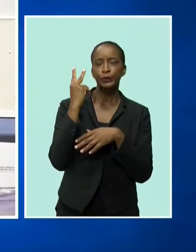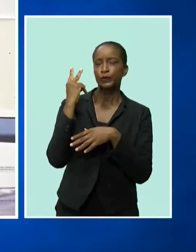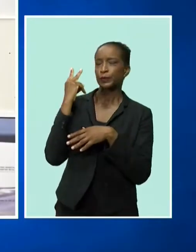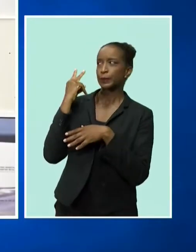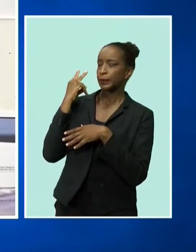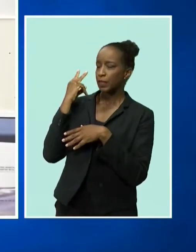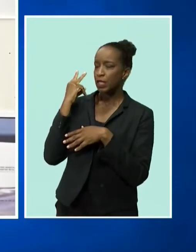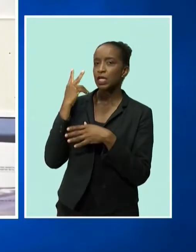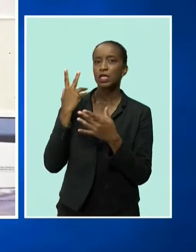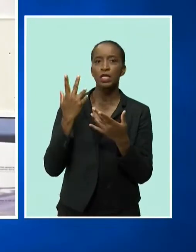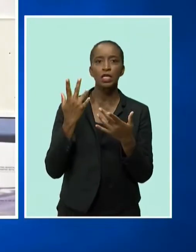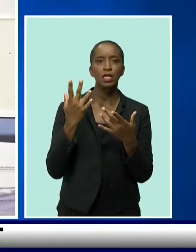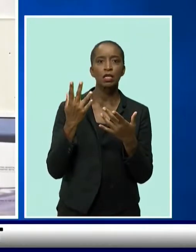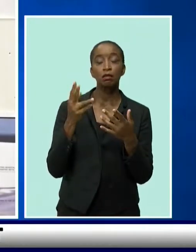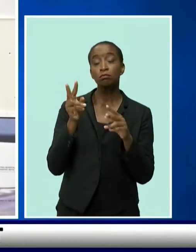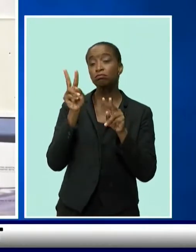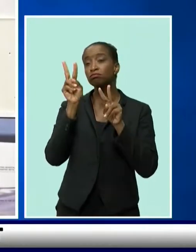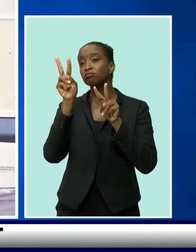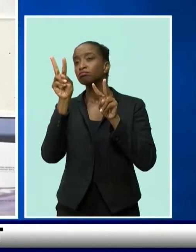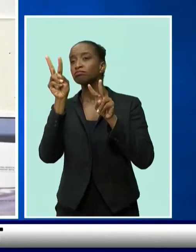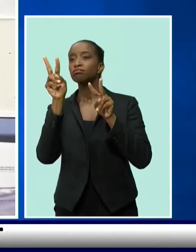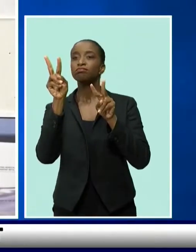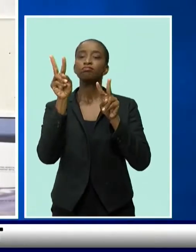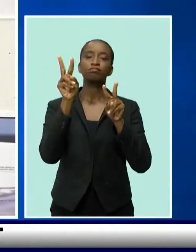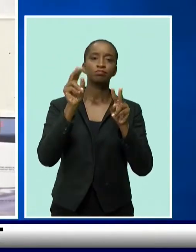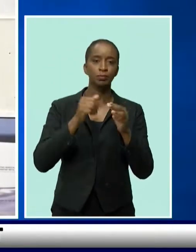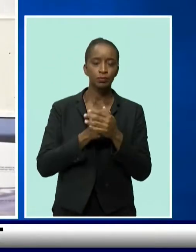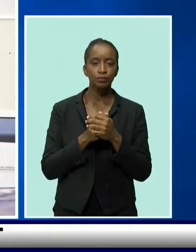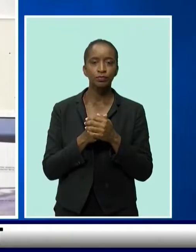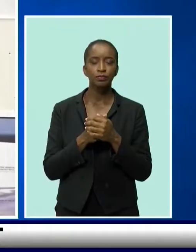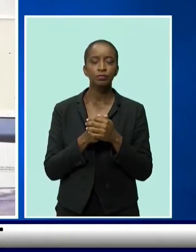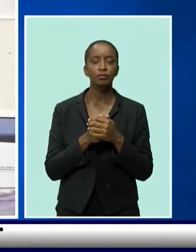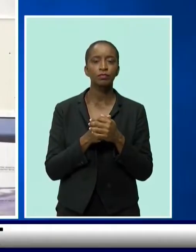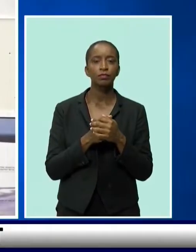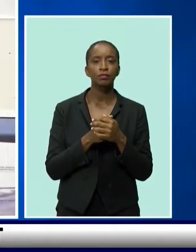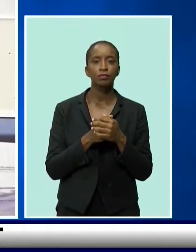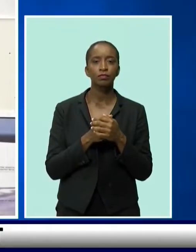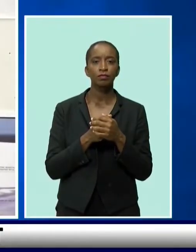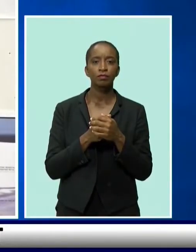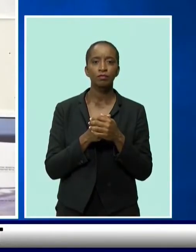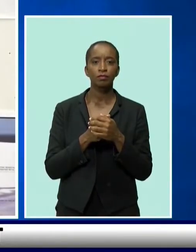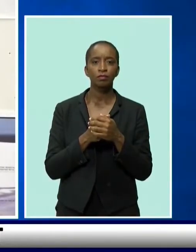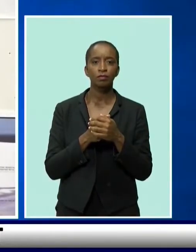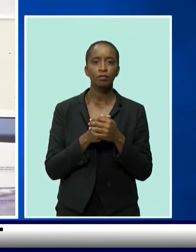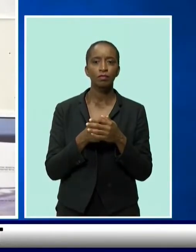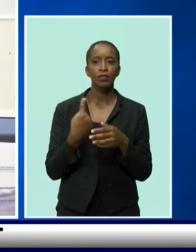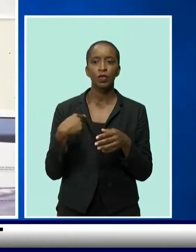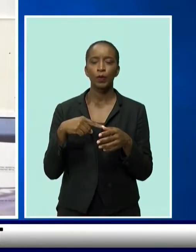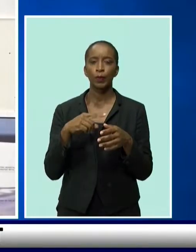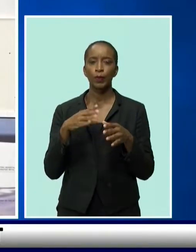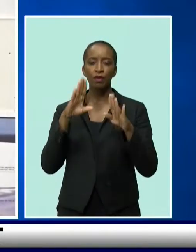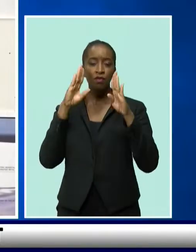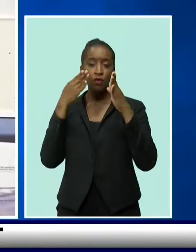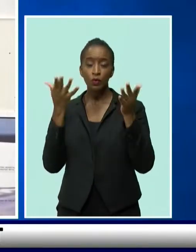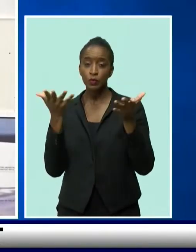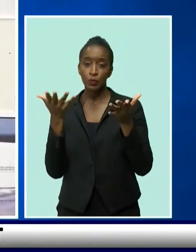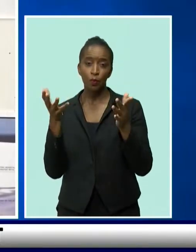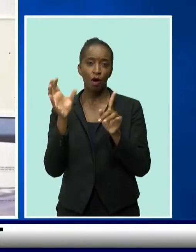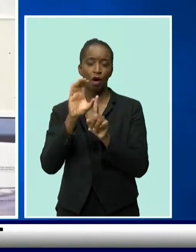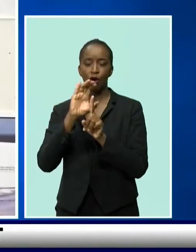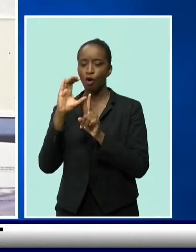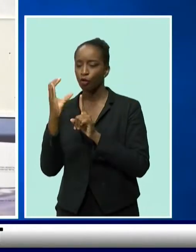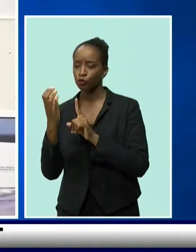forward as we examine and unpack that big issue of culture and heritage and what it means for us